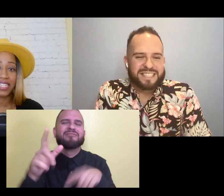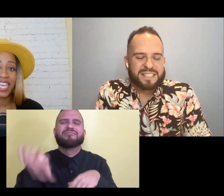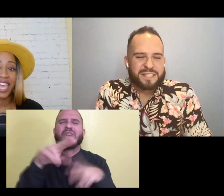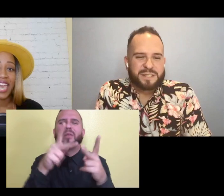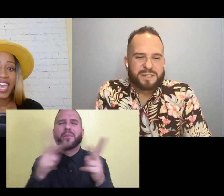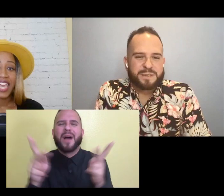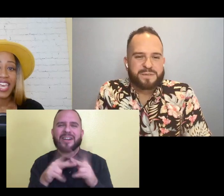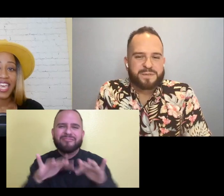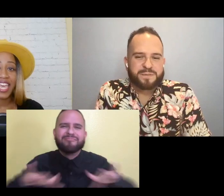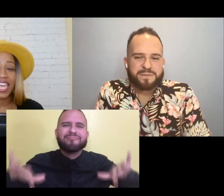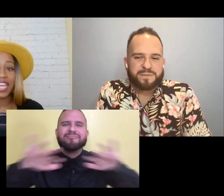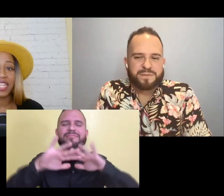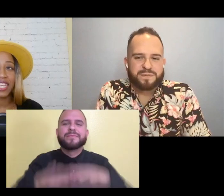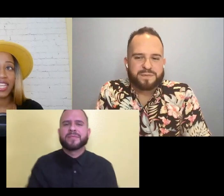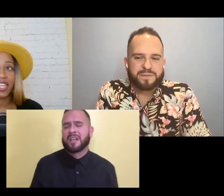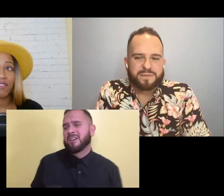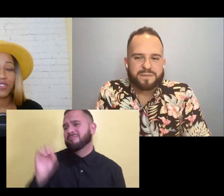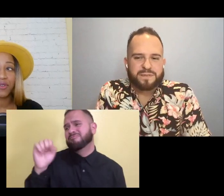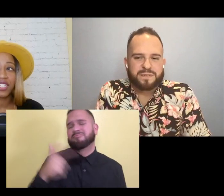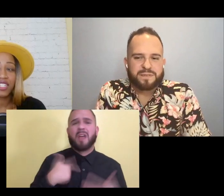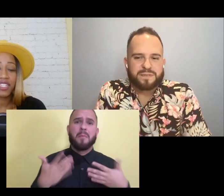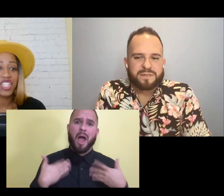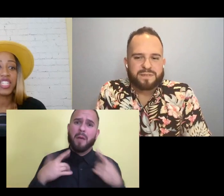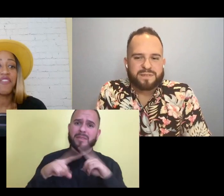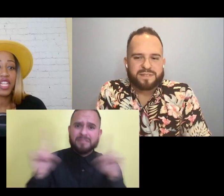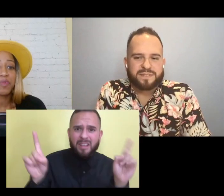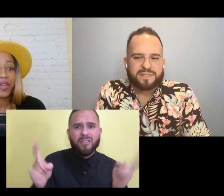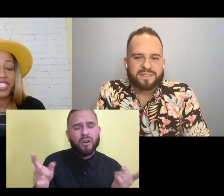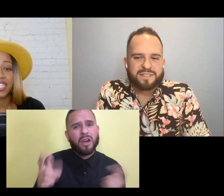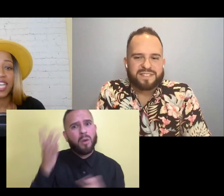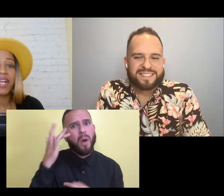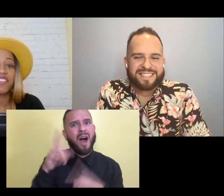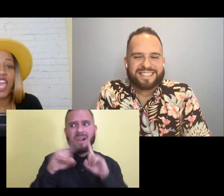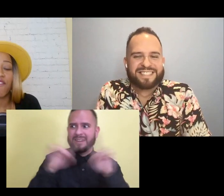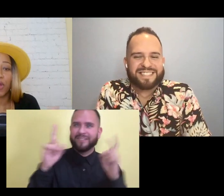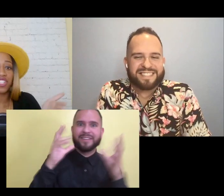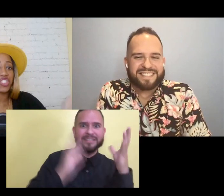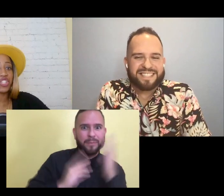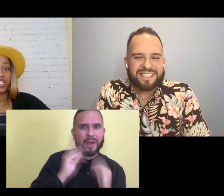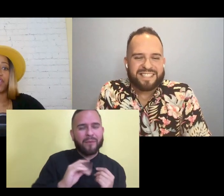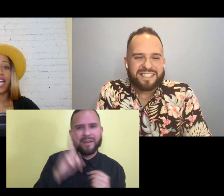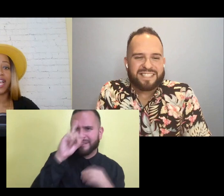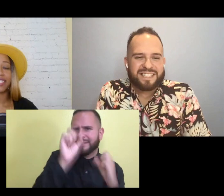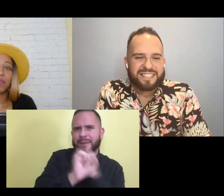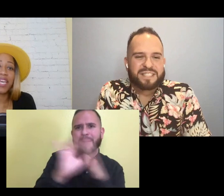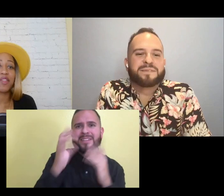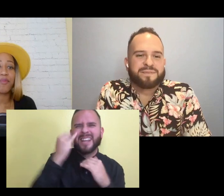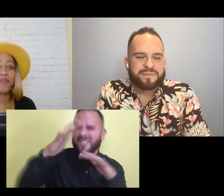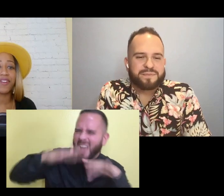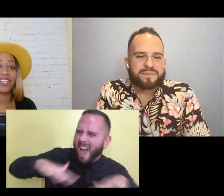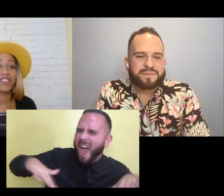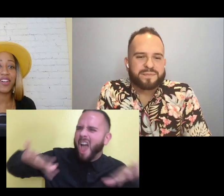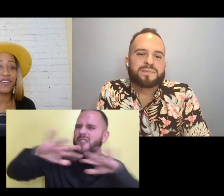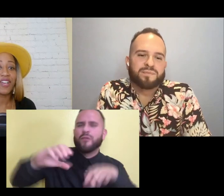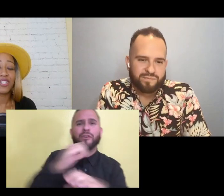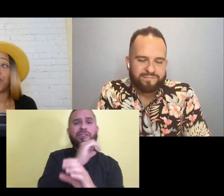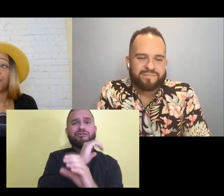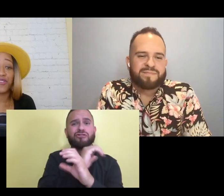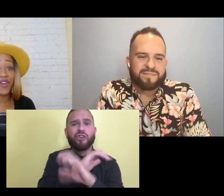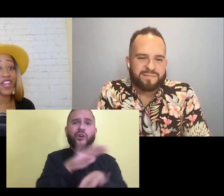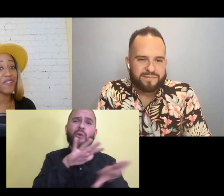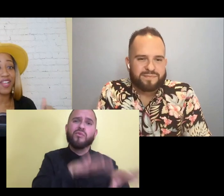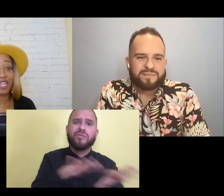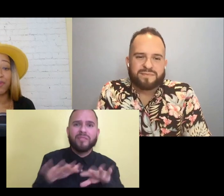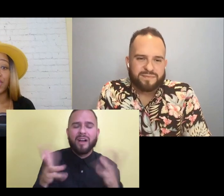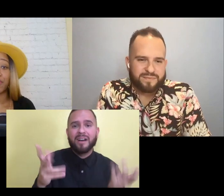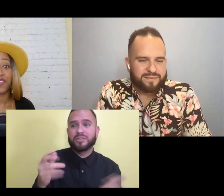because it gives you it's just a different experience. Because imagine if everyone was just chill and relax, that would be kind of boring. So you in New Hmm. York,